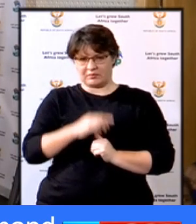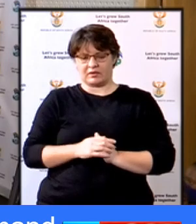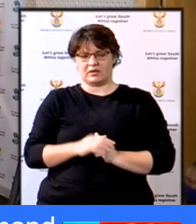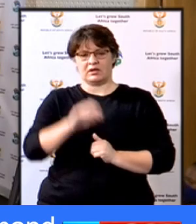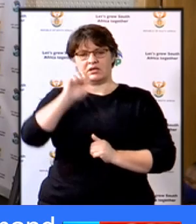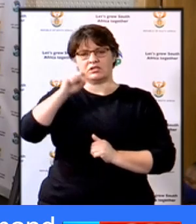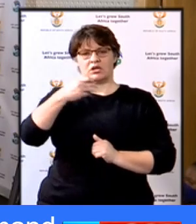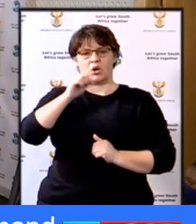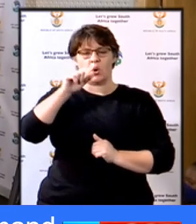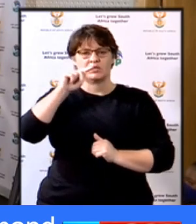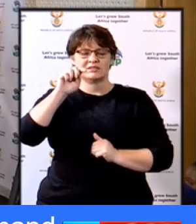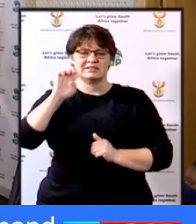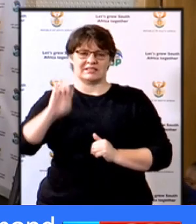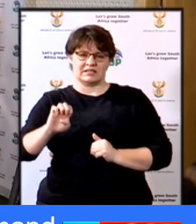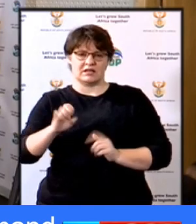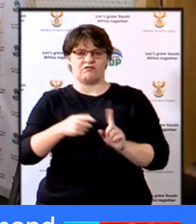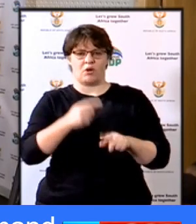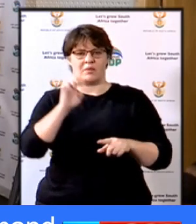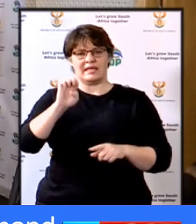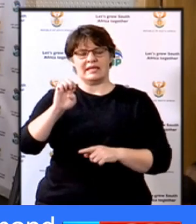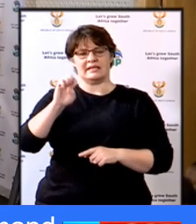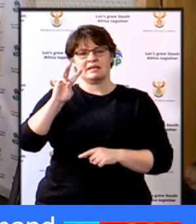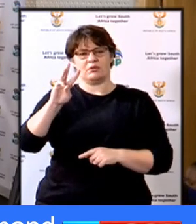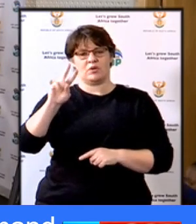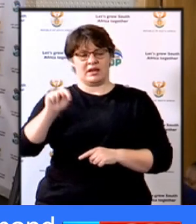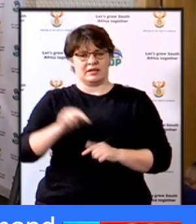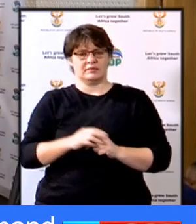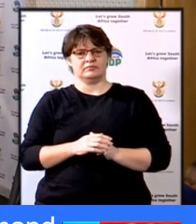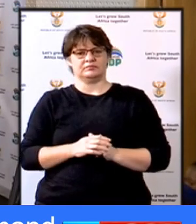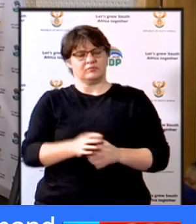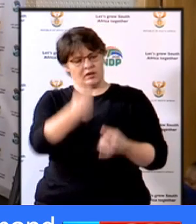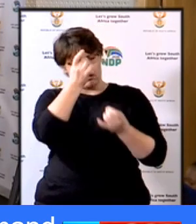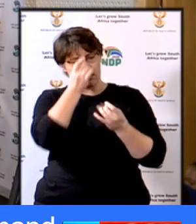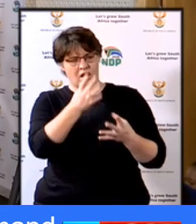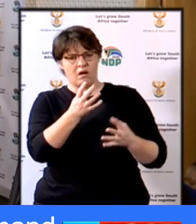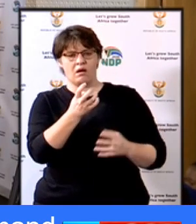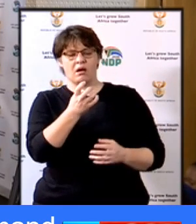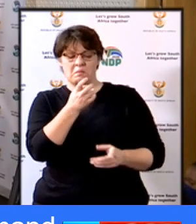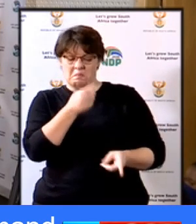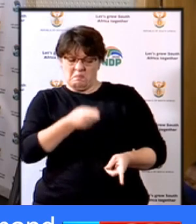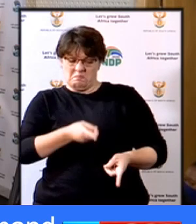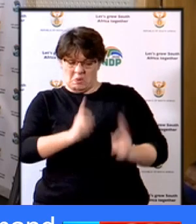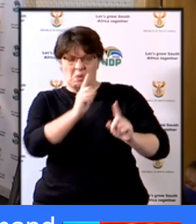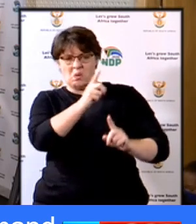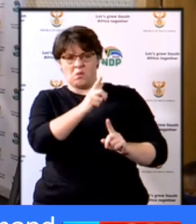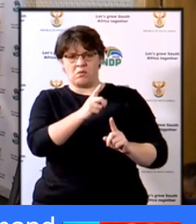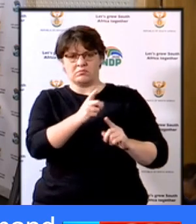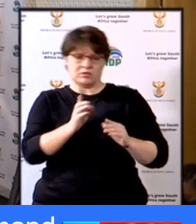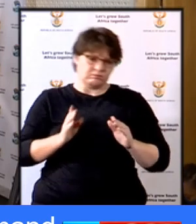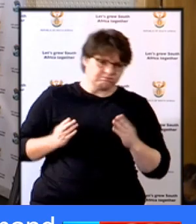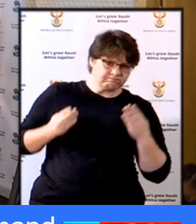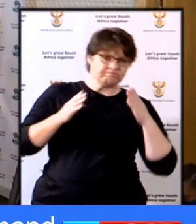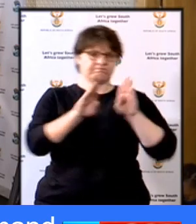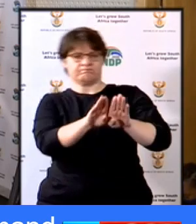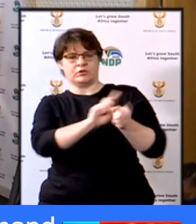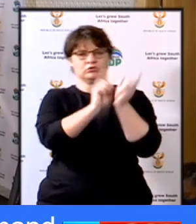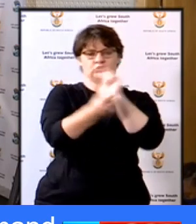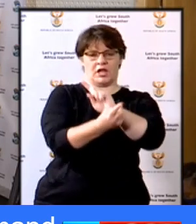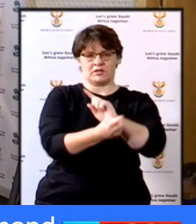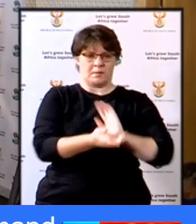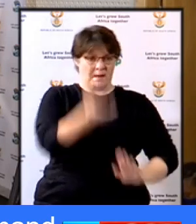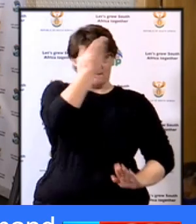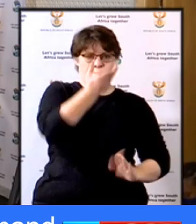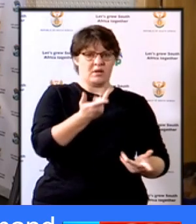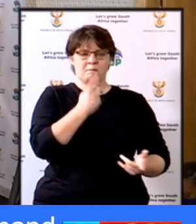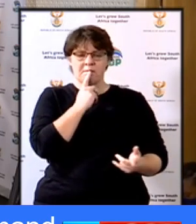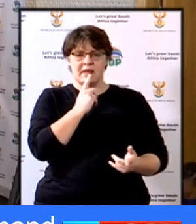Charlotte from EWN is asking, what kind of notice will be given to hotspot areas before their lockdown status is changed? Will it be a matter